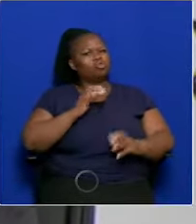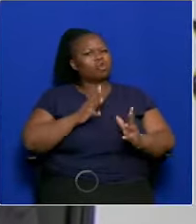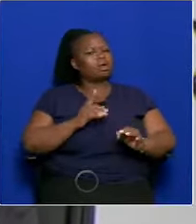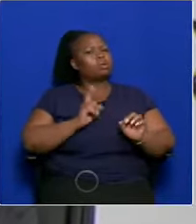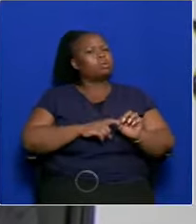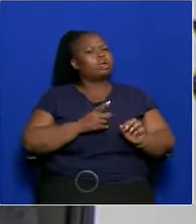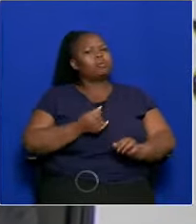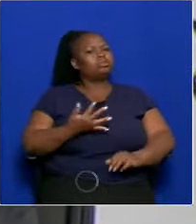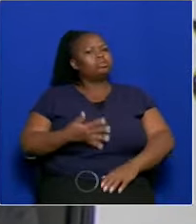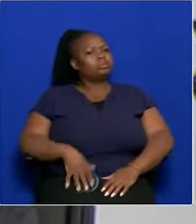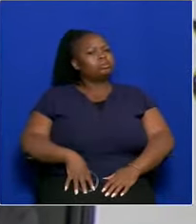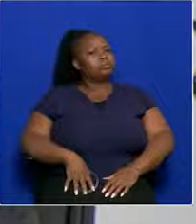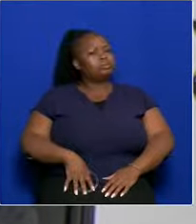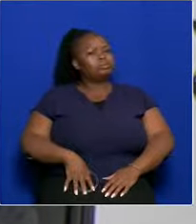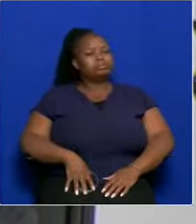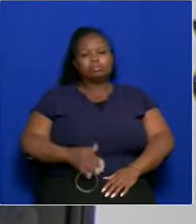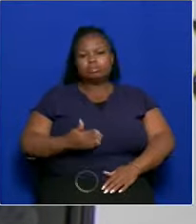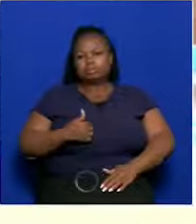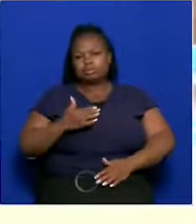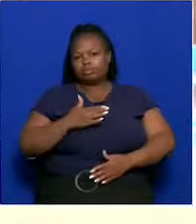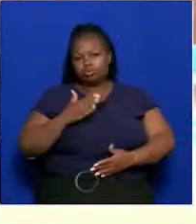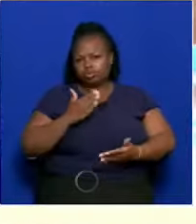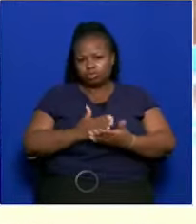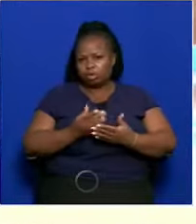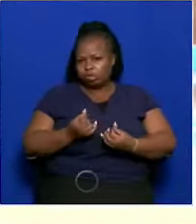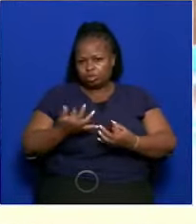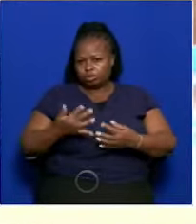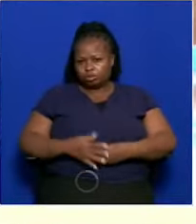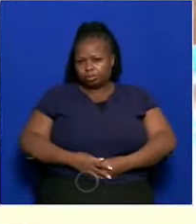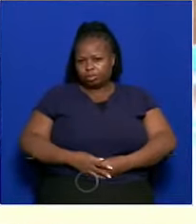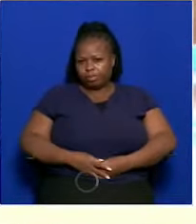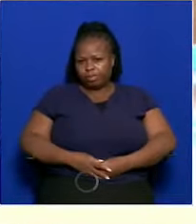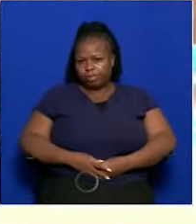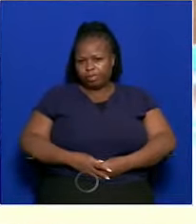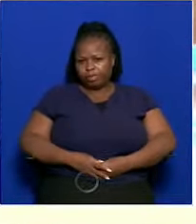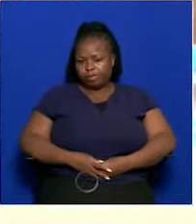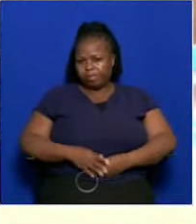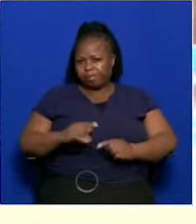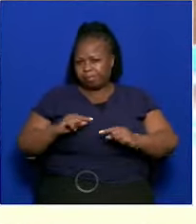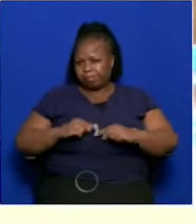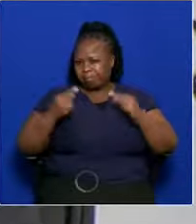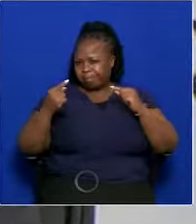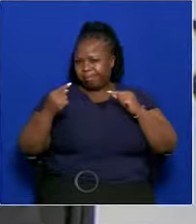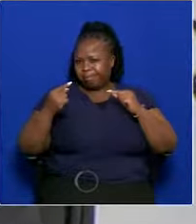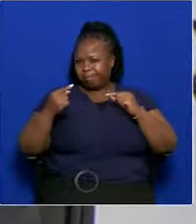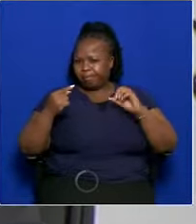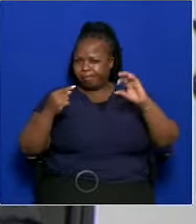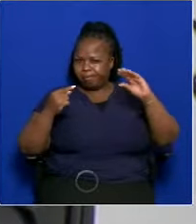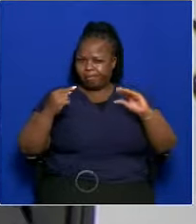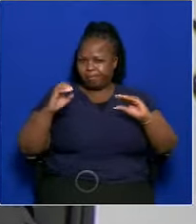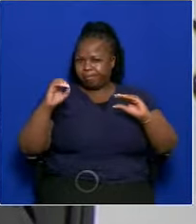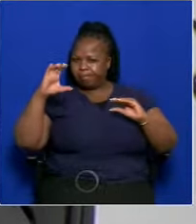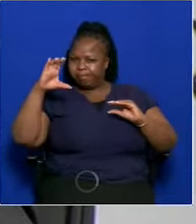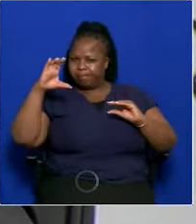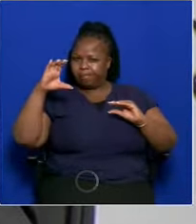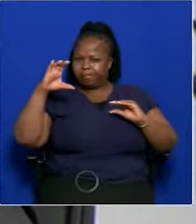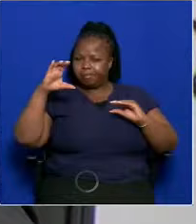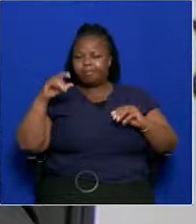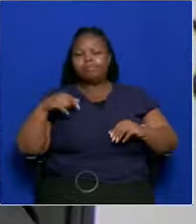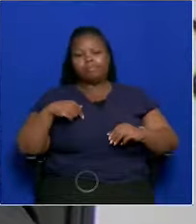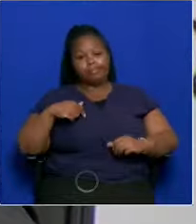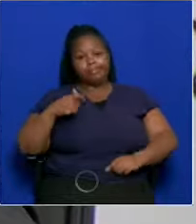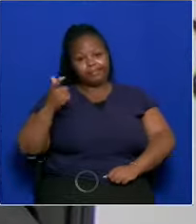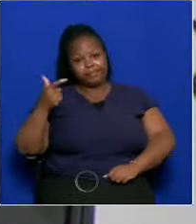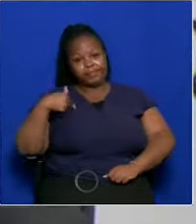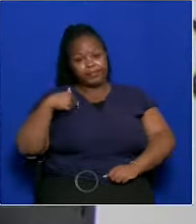I'm not sure of what they quoted. Was there a huge difference from your memory? Yes, what I understood is